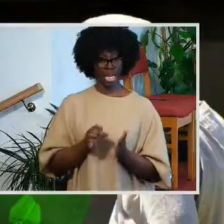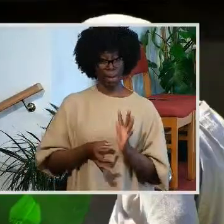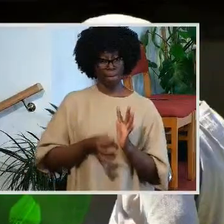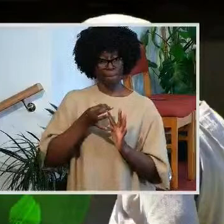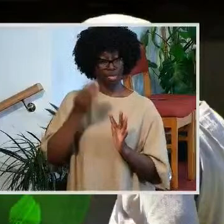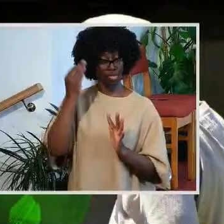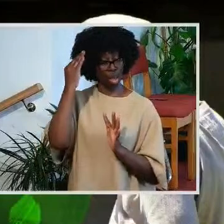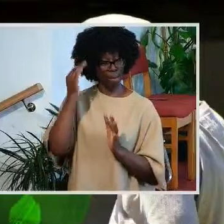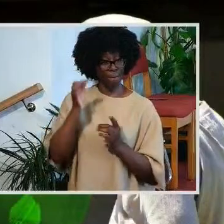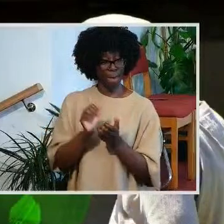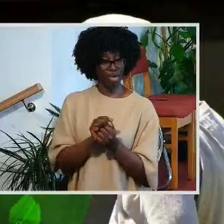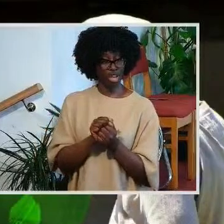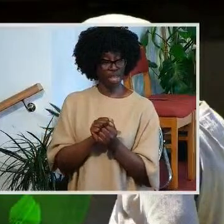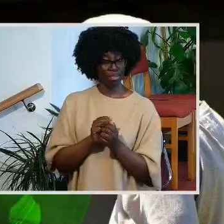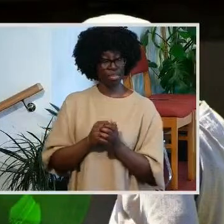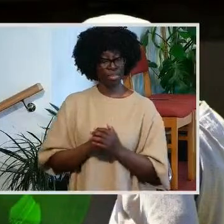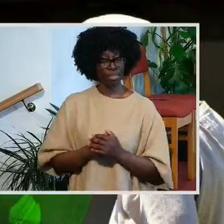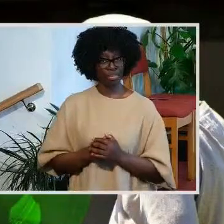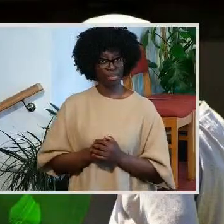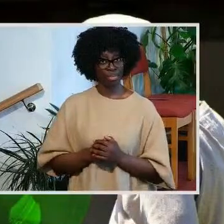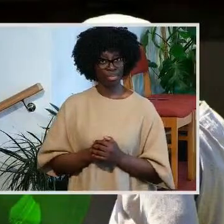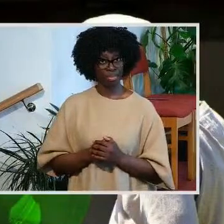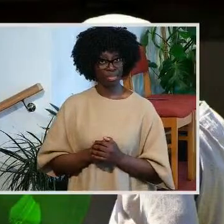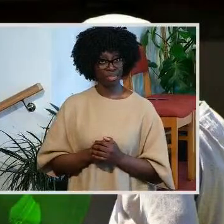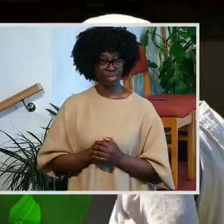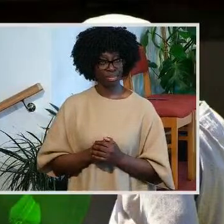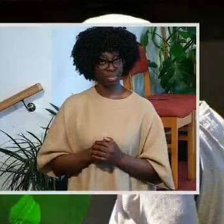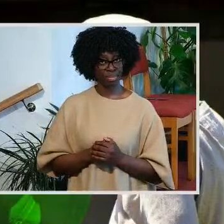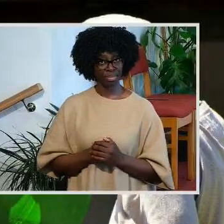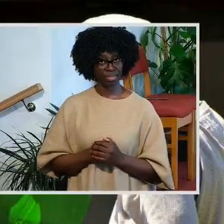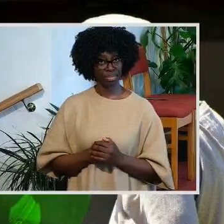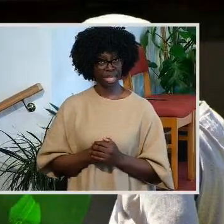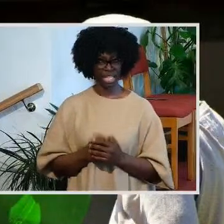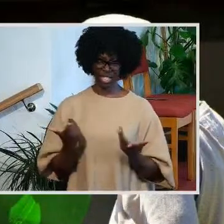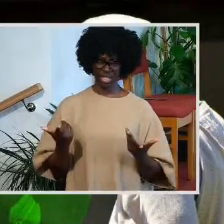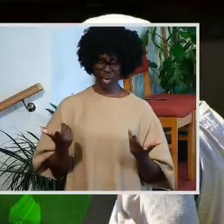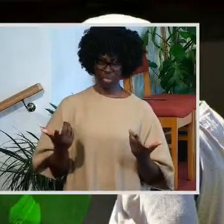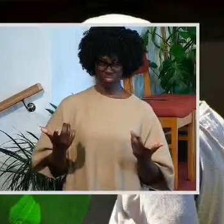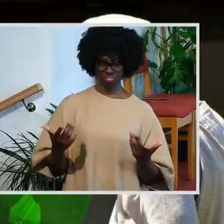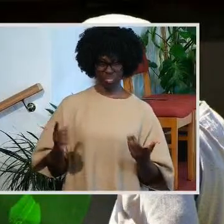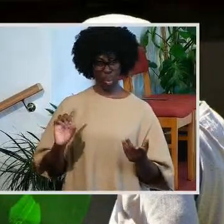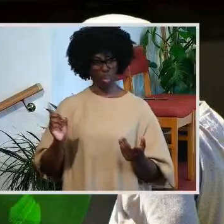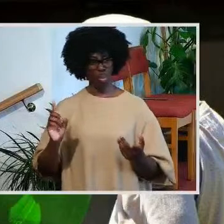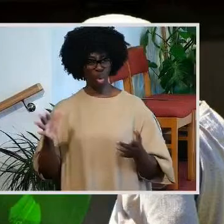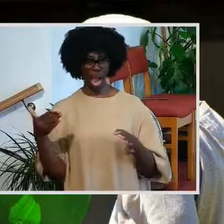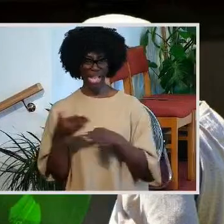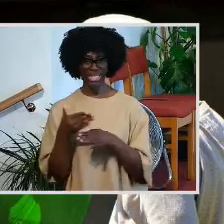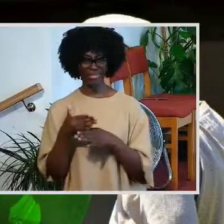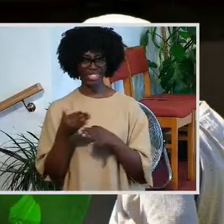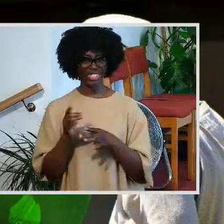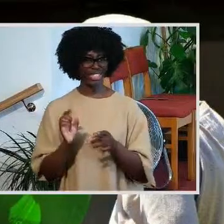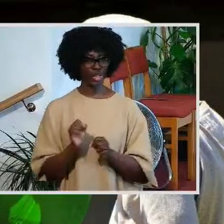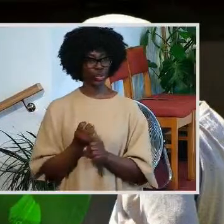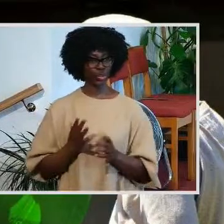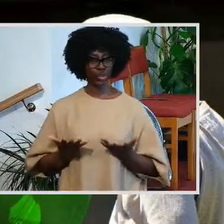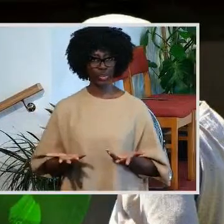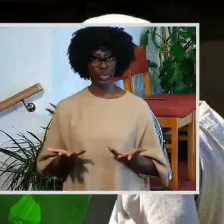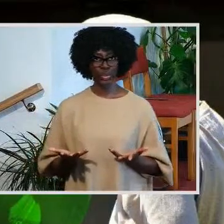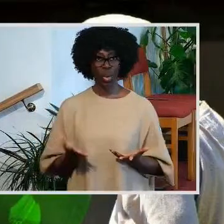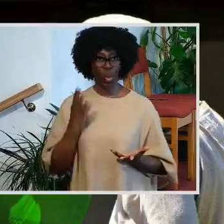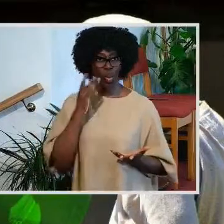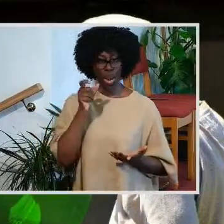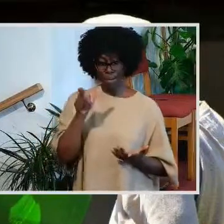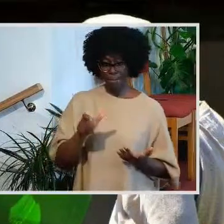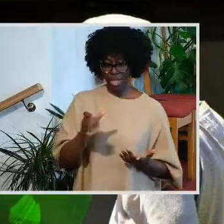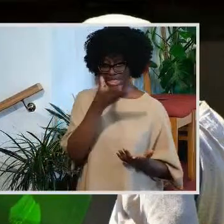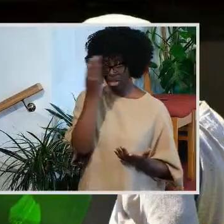well. And the activity that we do the kinds of activities that we do are important. So in people with dementia